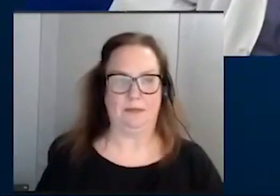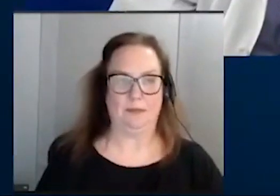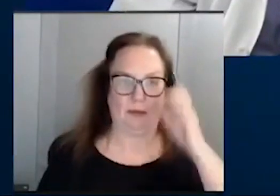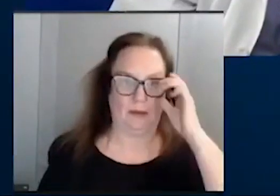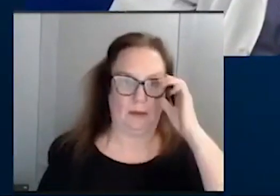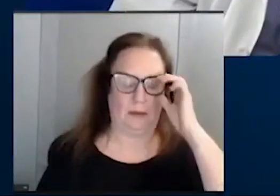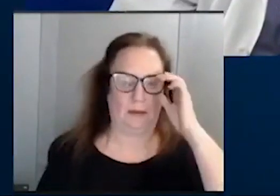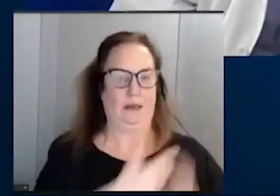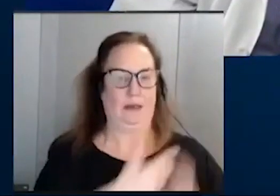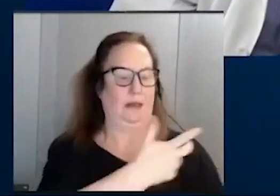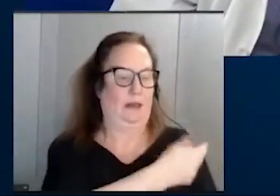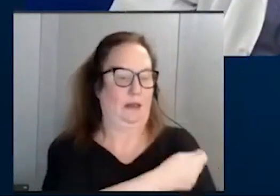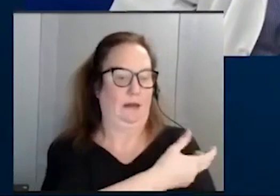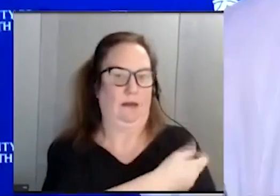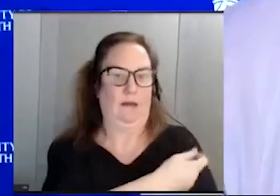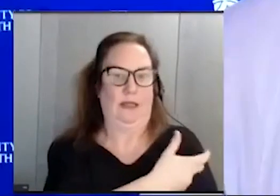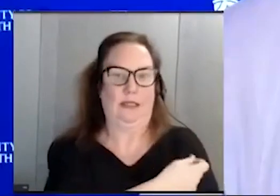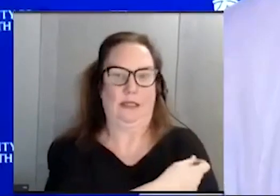do with really